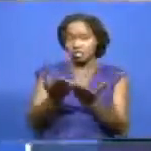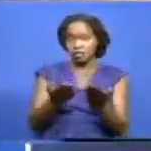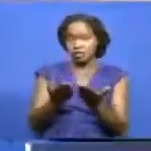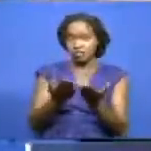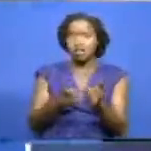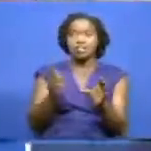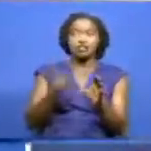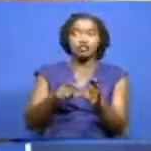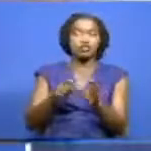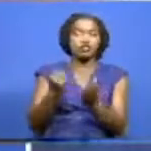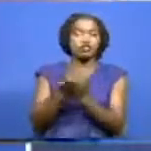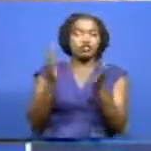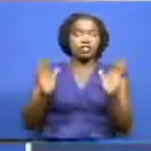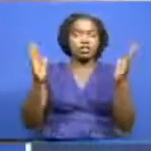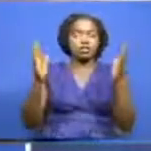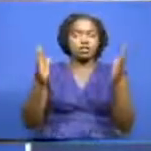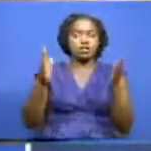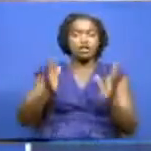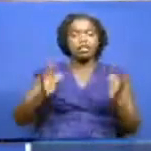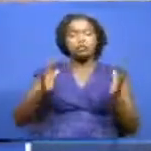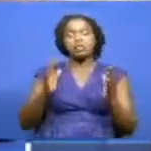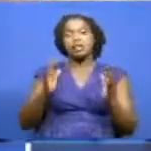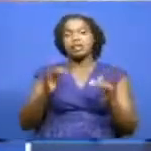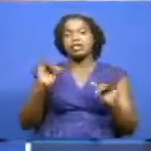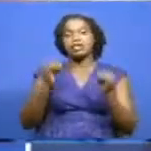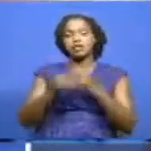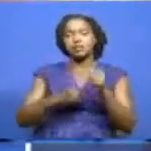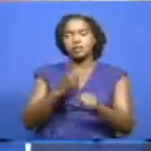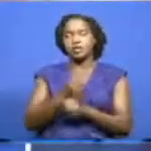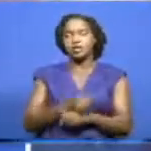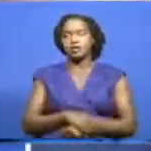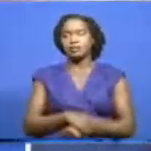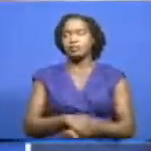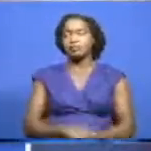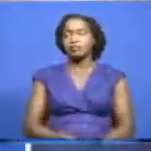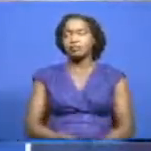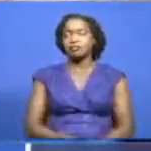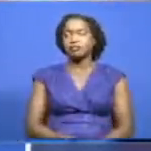security officers in celebrating Christmas and New Year. Suleiman Yeri, Channel One News.